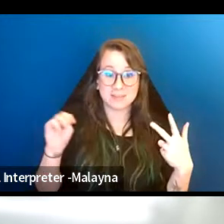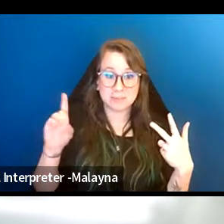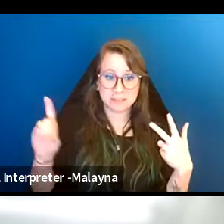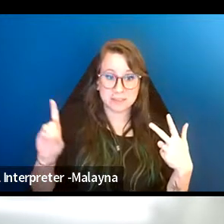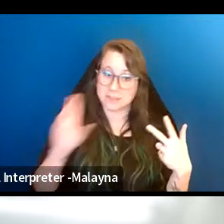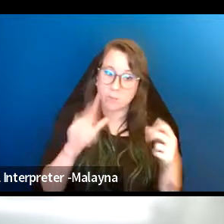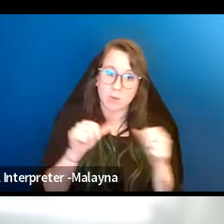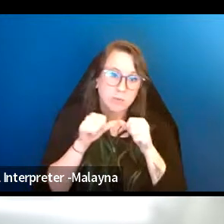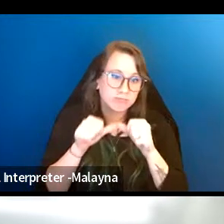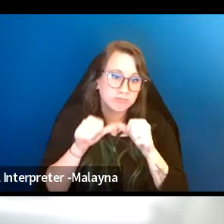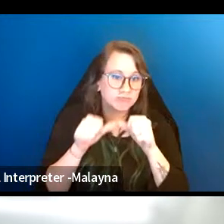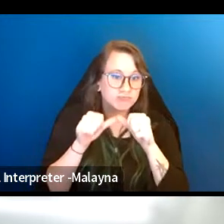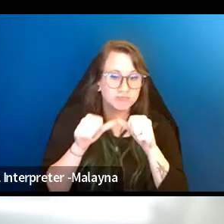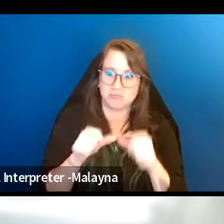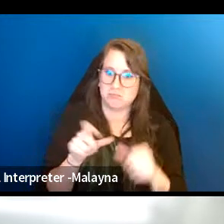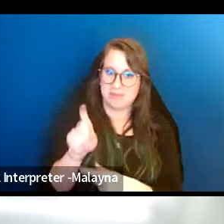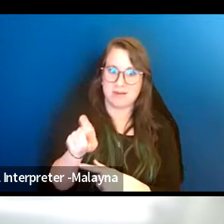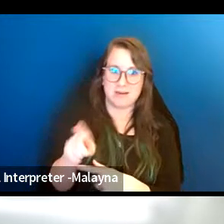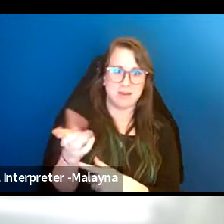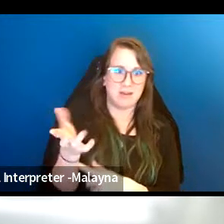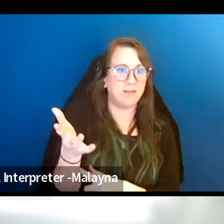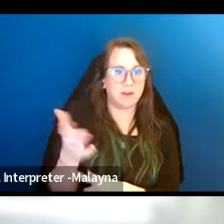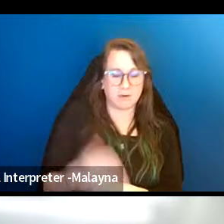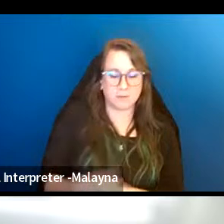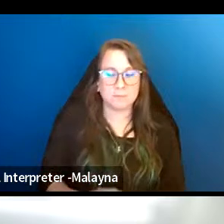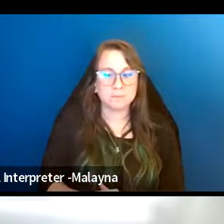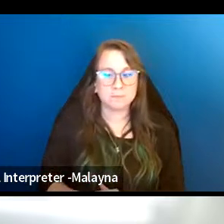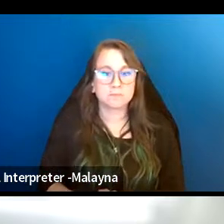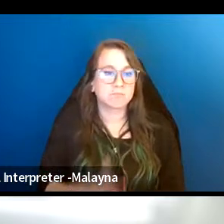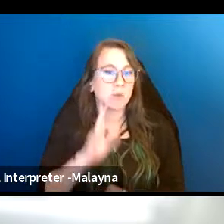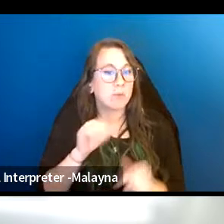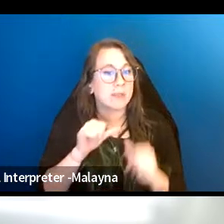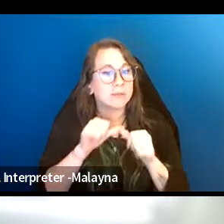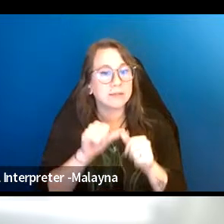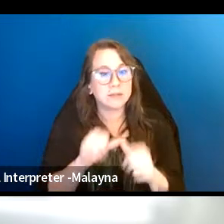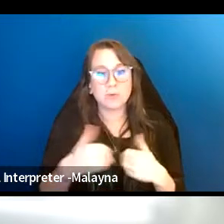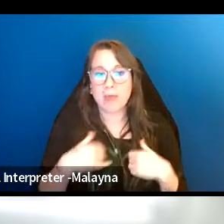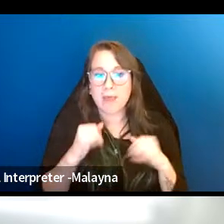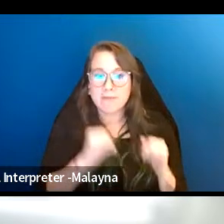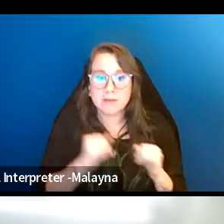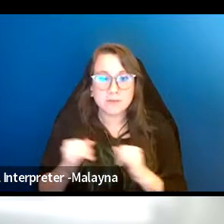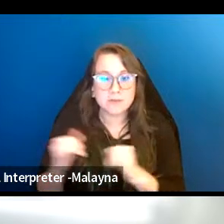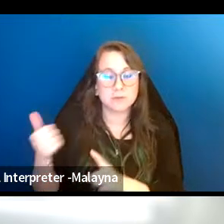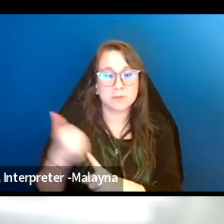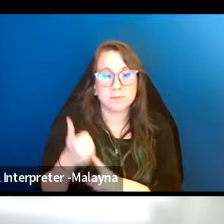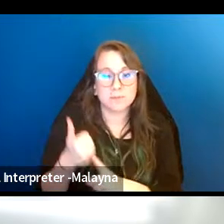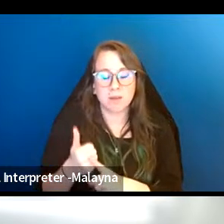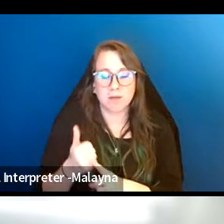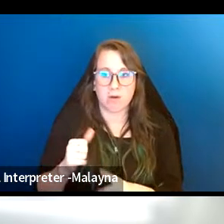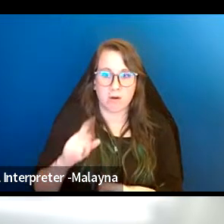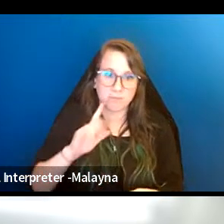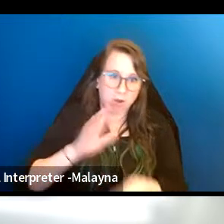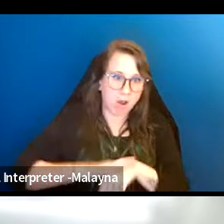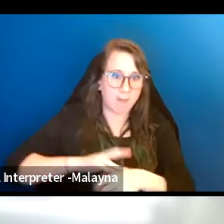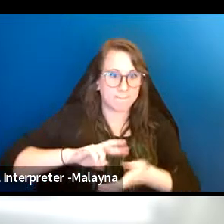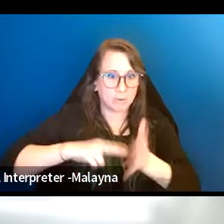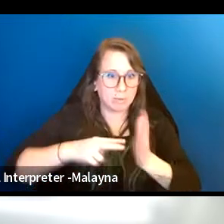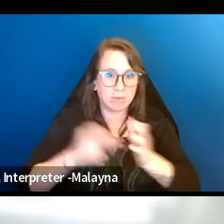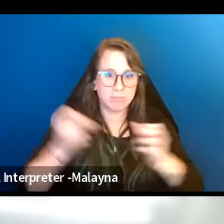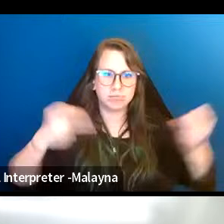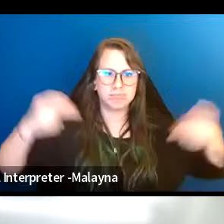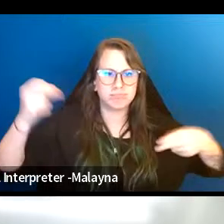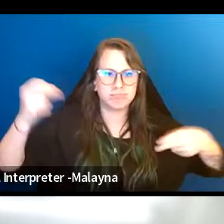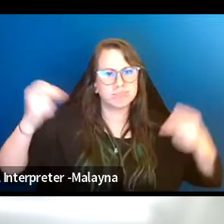do so because the need is there. We continue to have individuals that are deliberately throwing trash in the